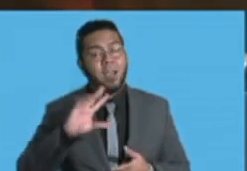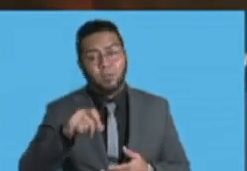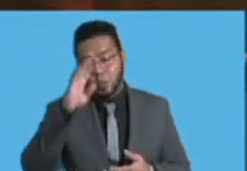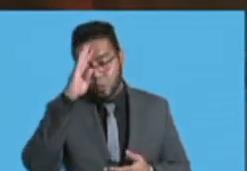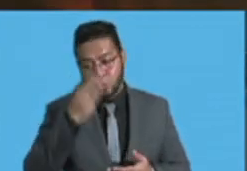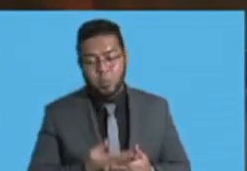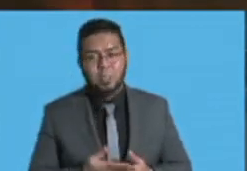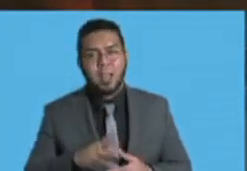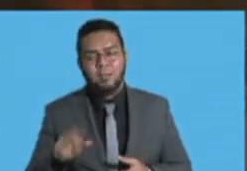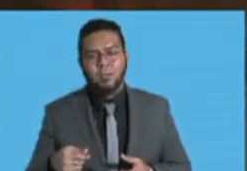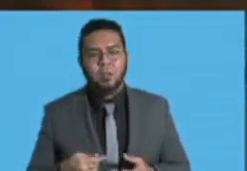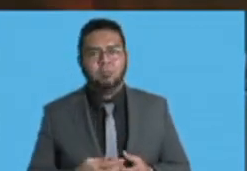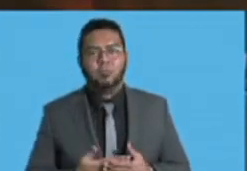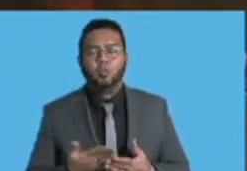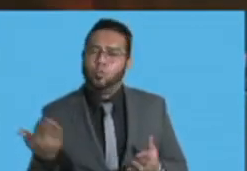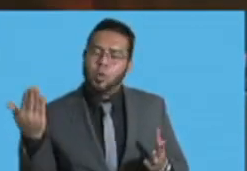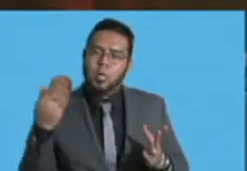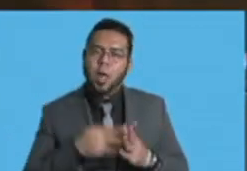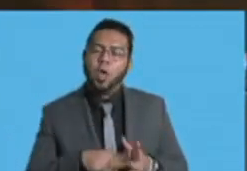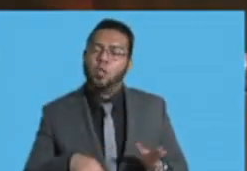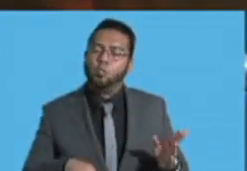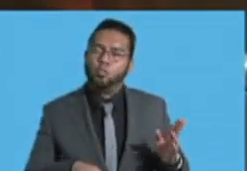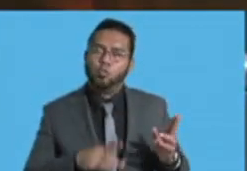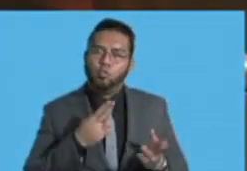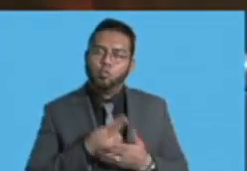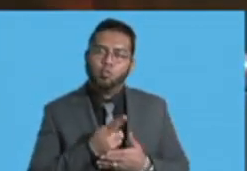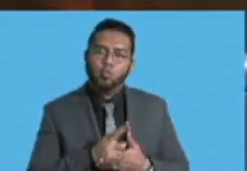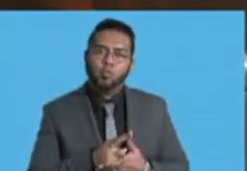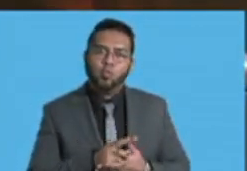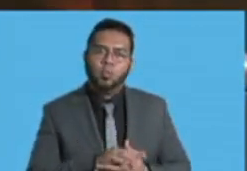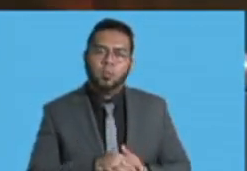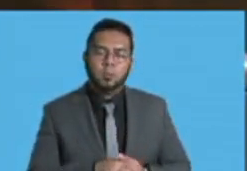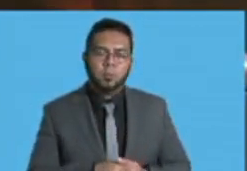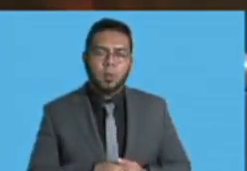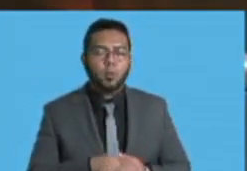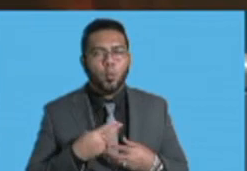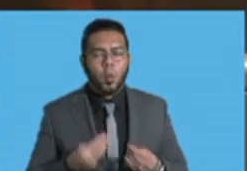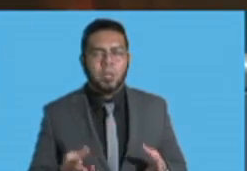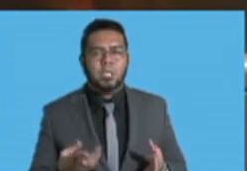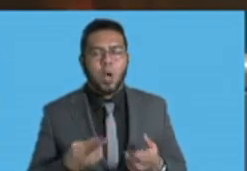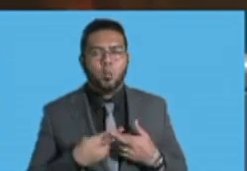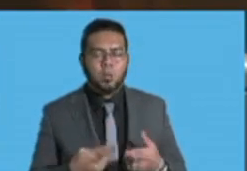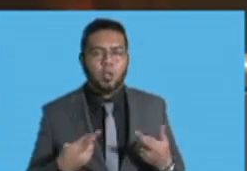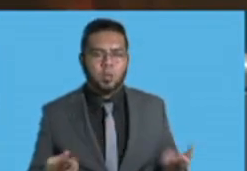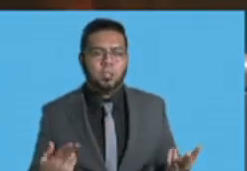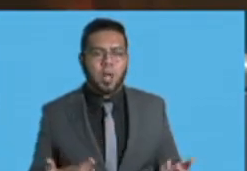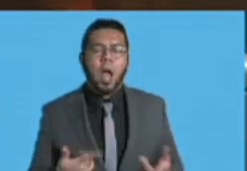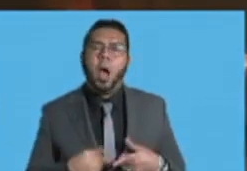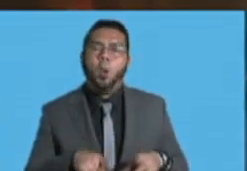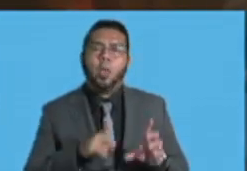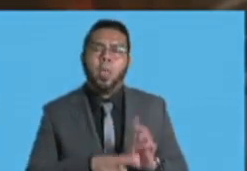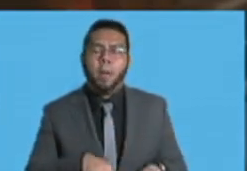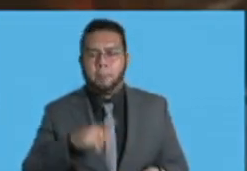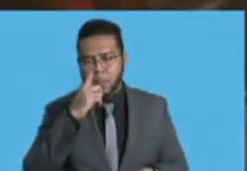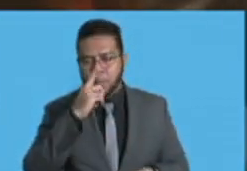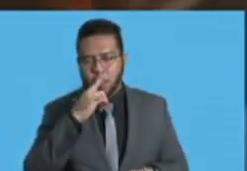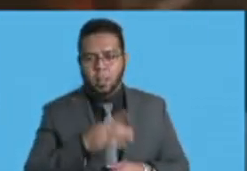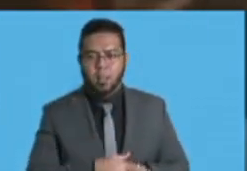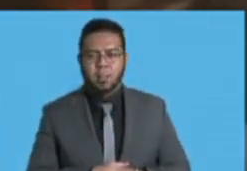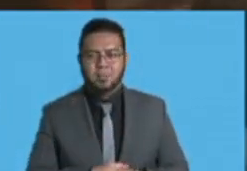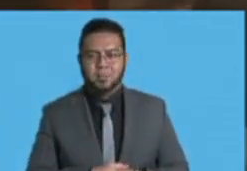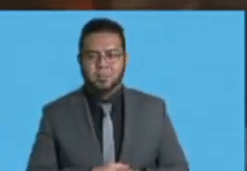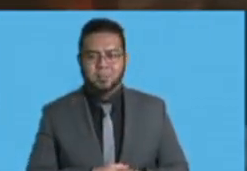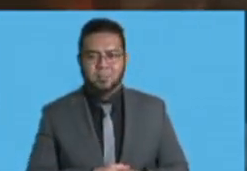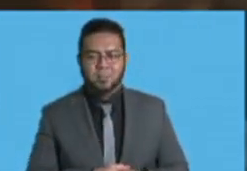every chance to reach their true potential, or we will simply waste our best resource, our young people. We can